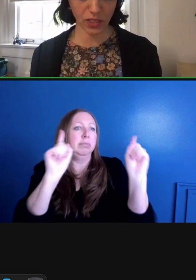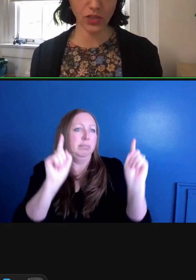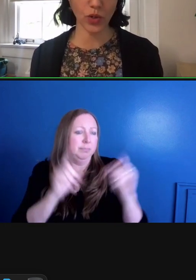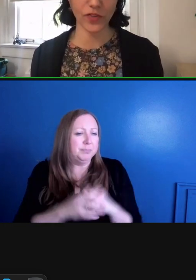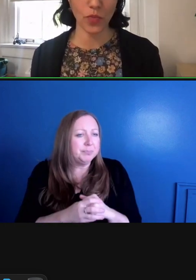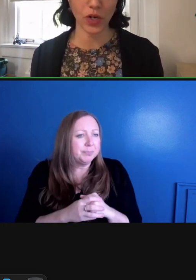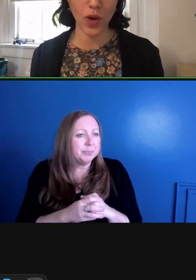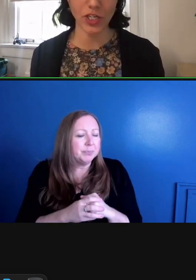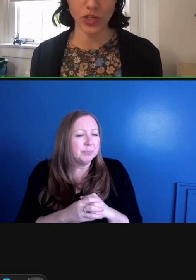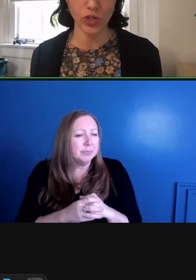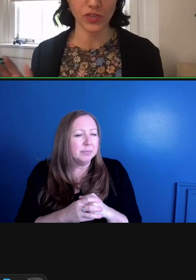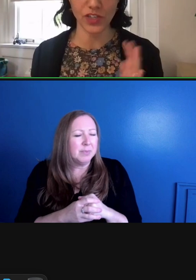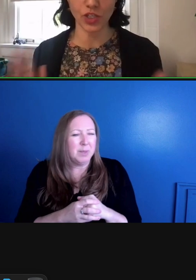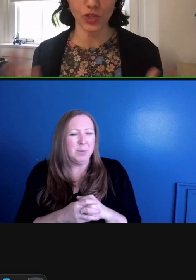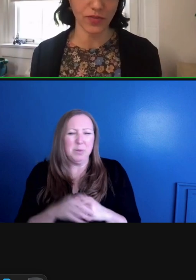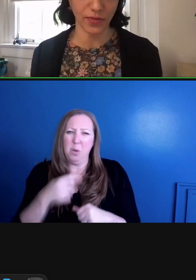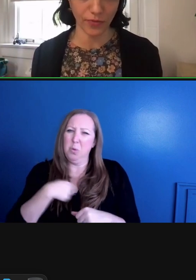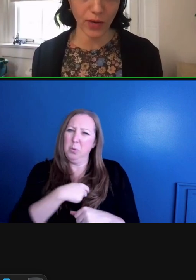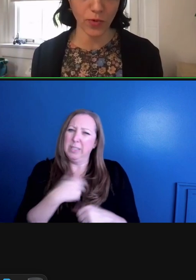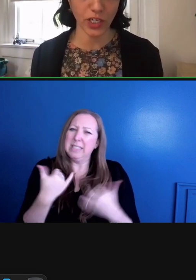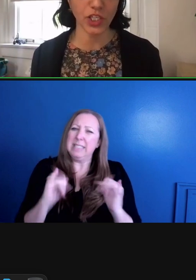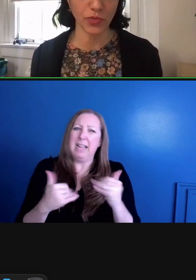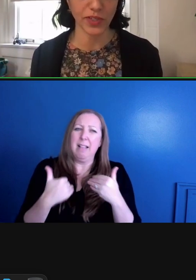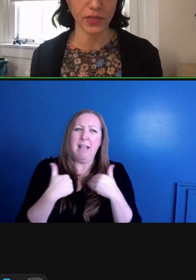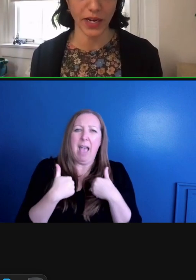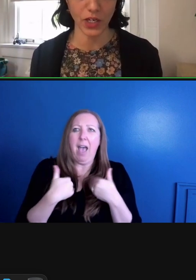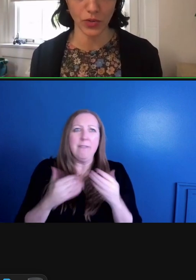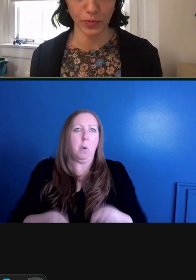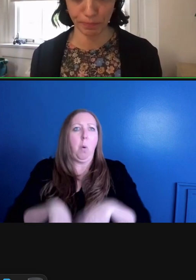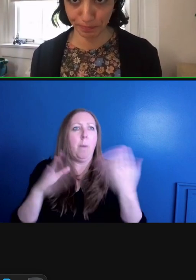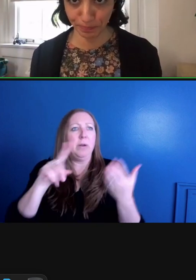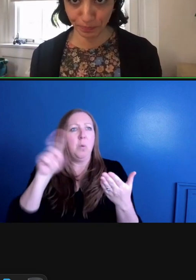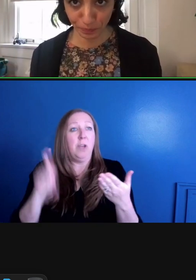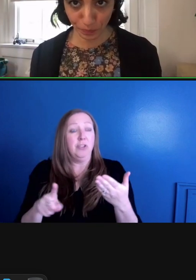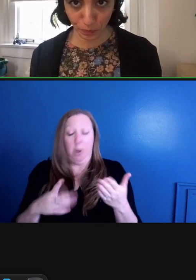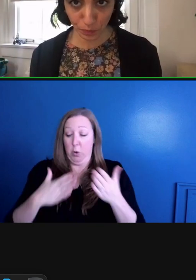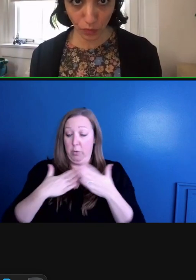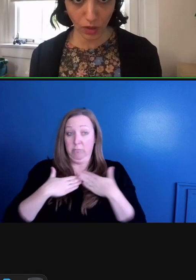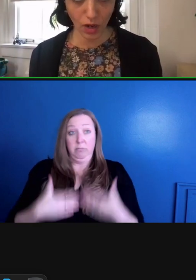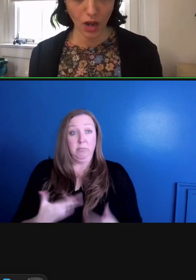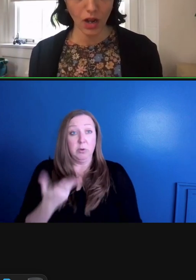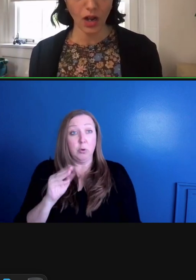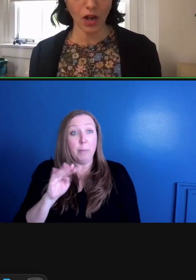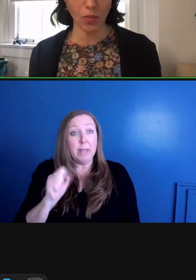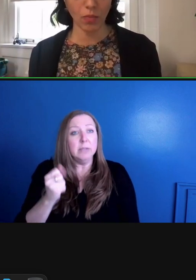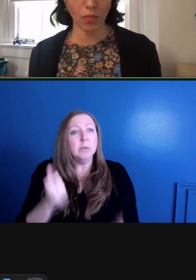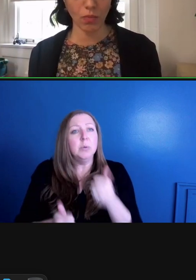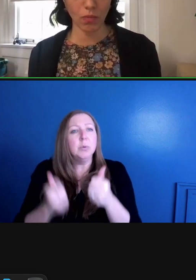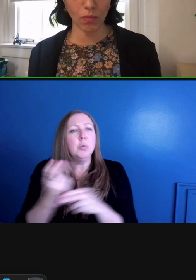And so it's still sort of an open question which of these two different frameworks humans might use.